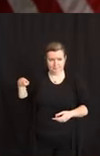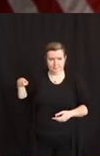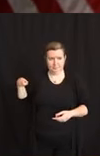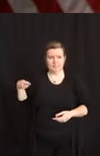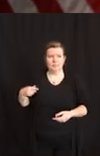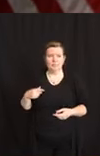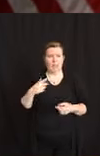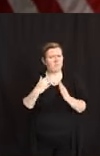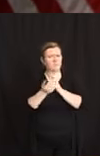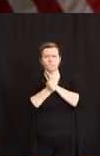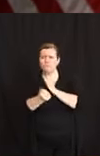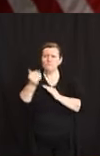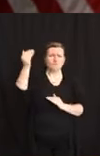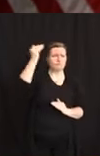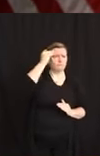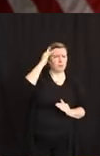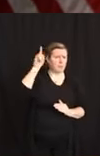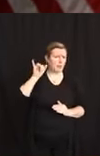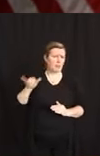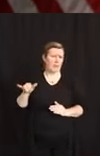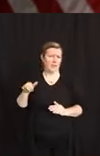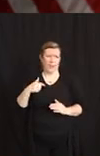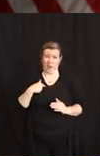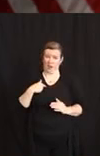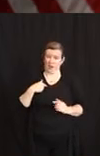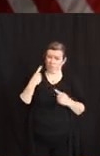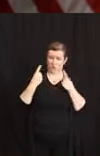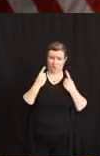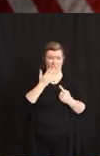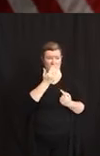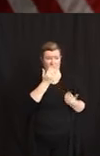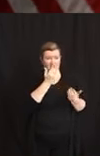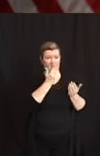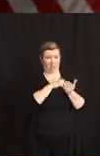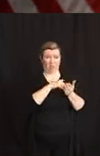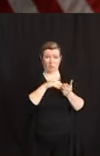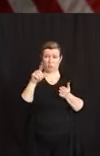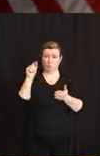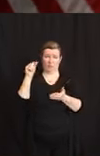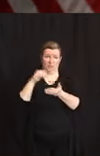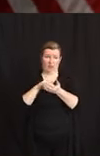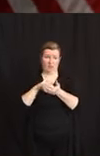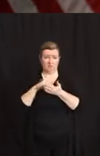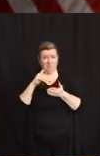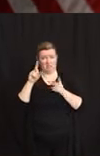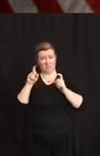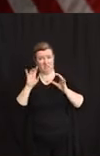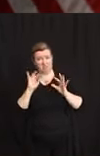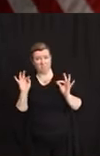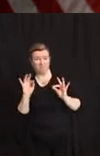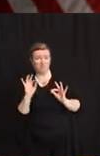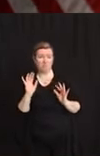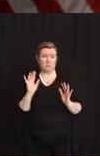sense about what's going on in our state. 15 to 20 is just a drop in the bucket, it would seem.